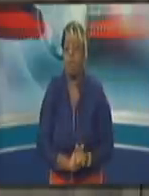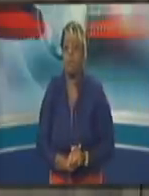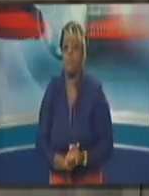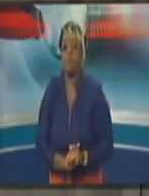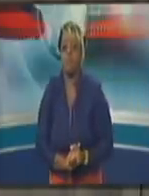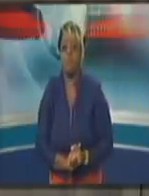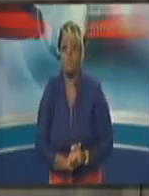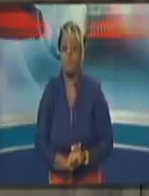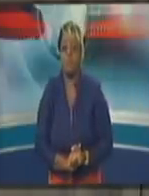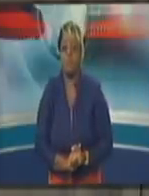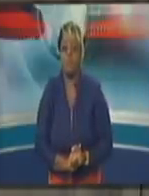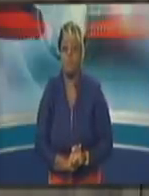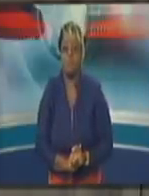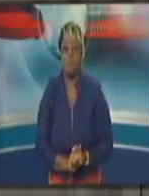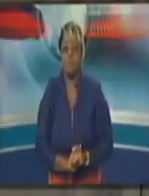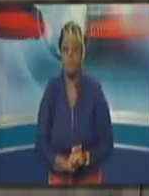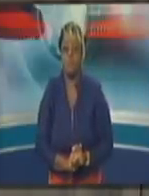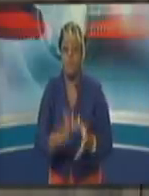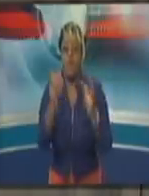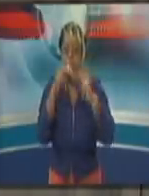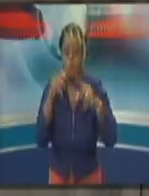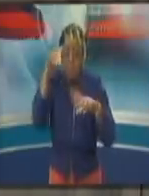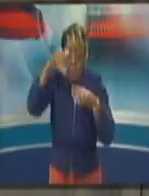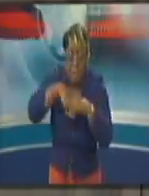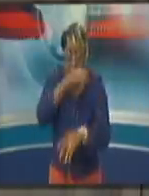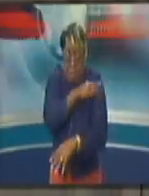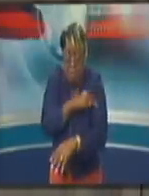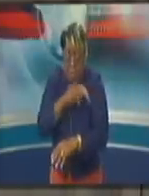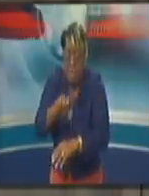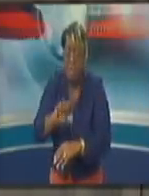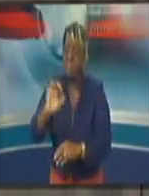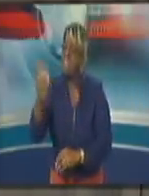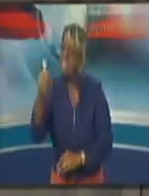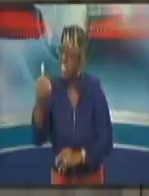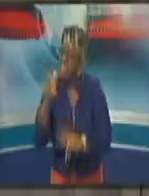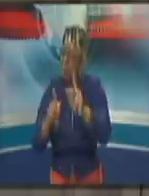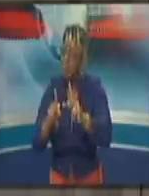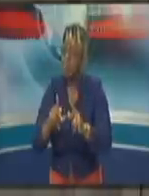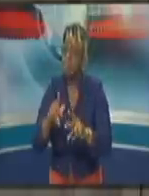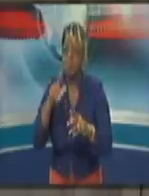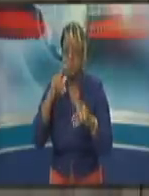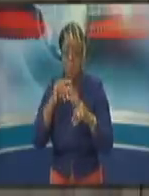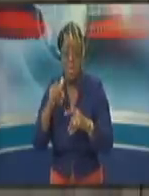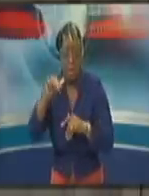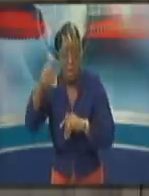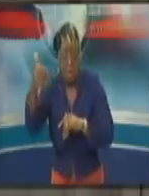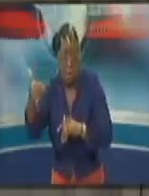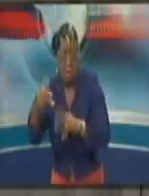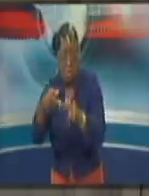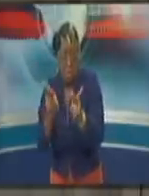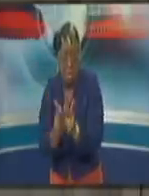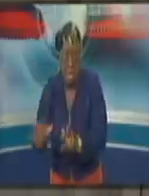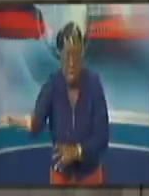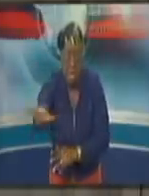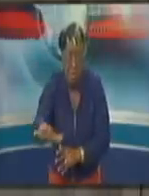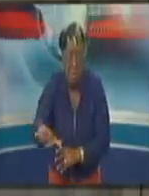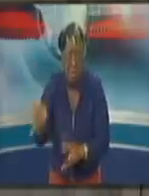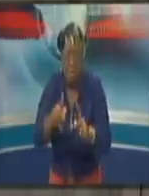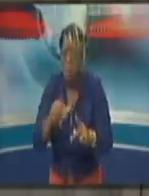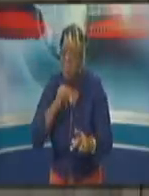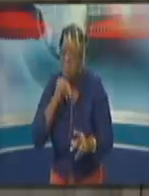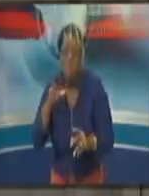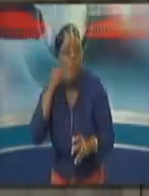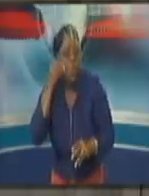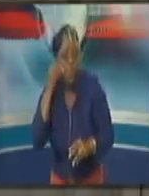In terms of our total hospital load, we're looking at 10 patients at this point. In the convalescent centers, we have a total of 49 persons, and